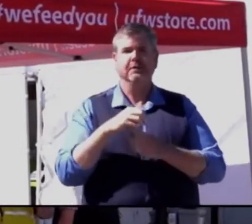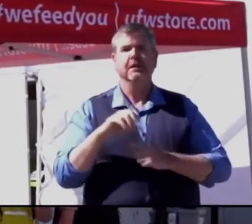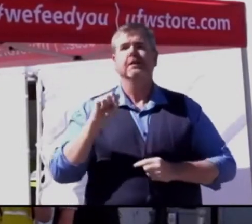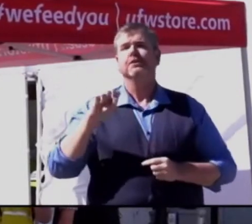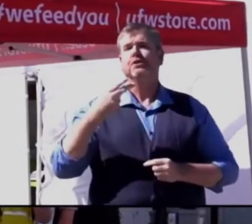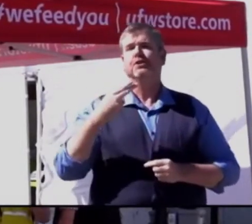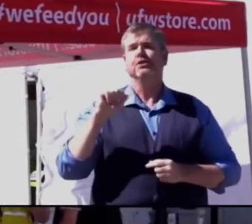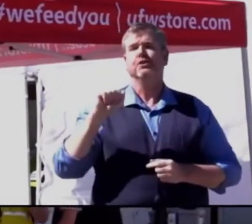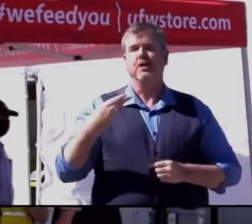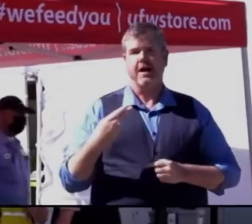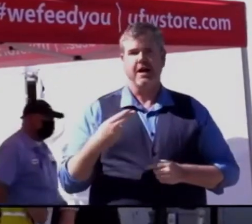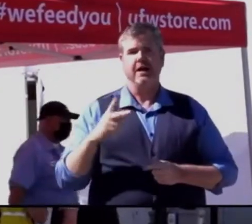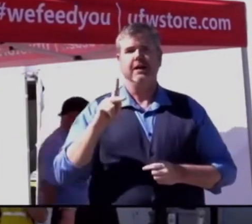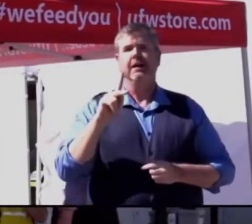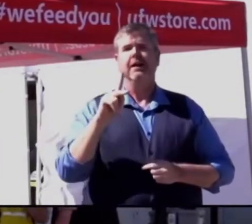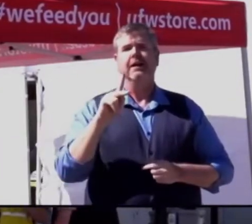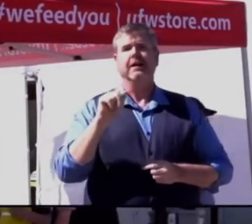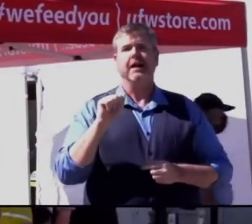Sangha.